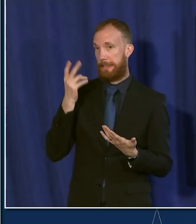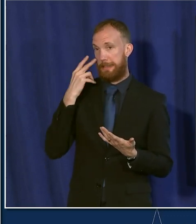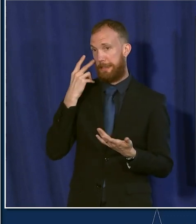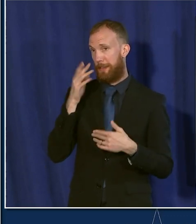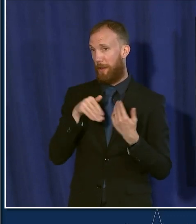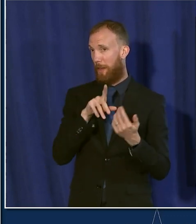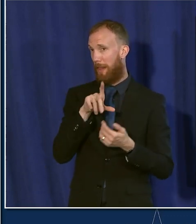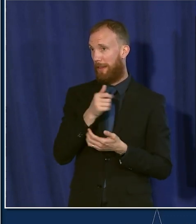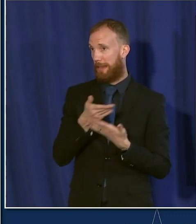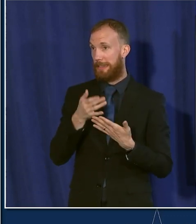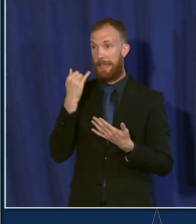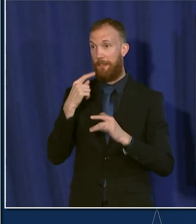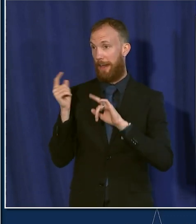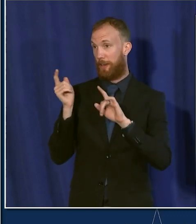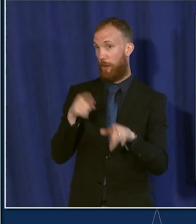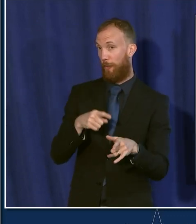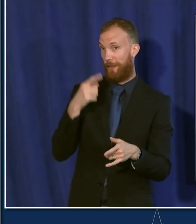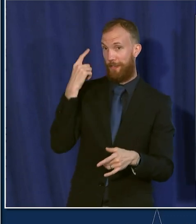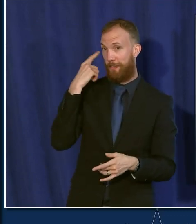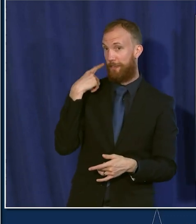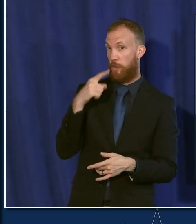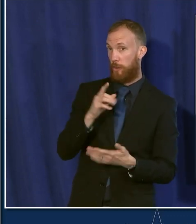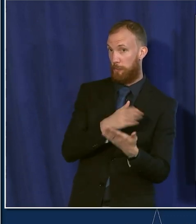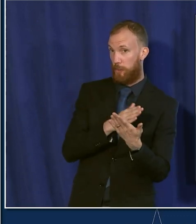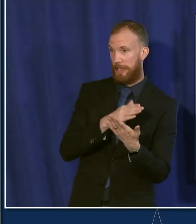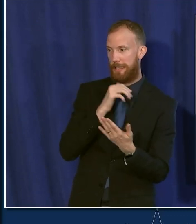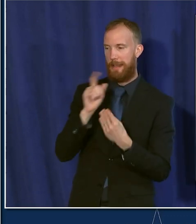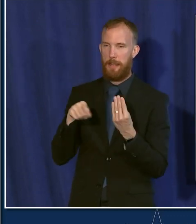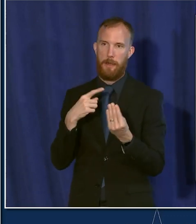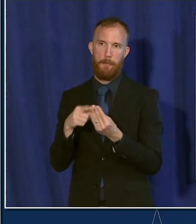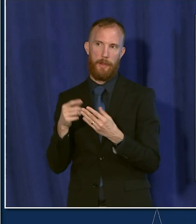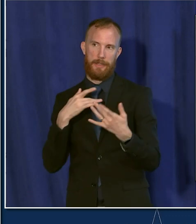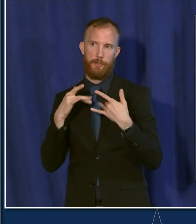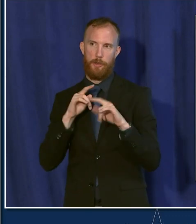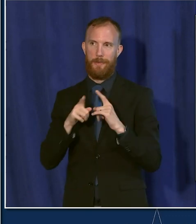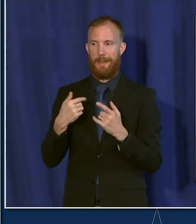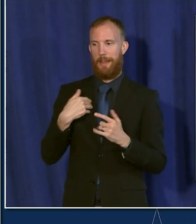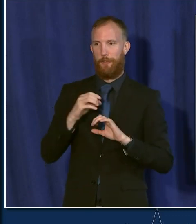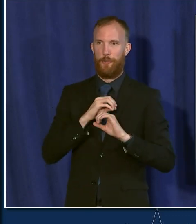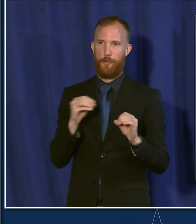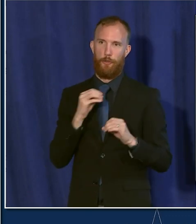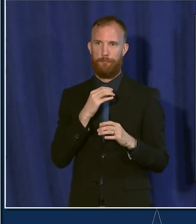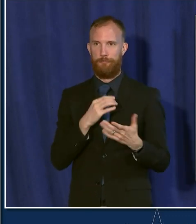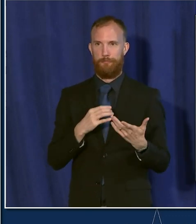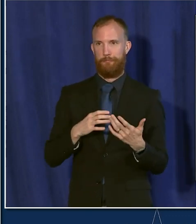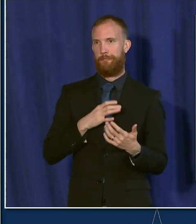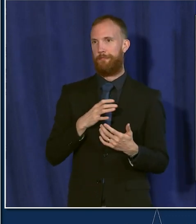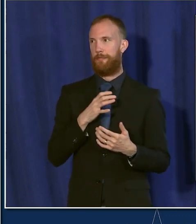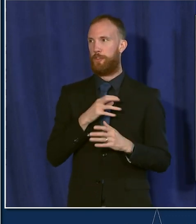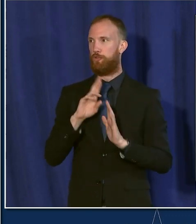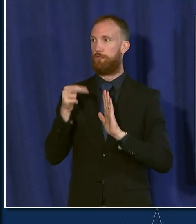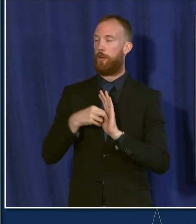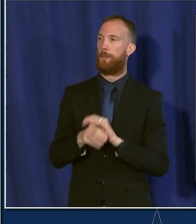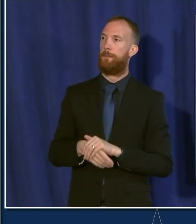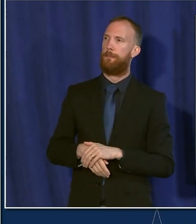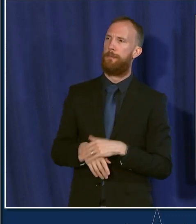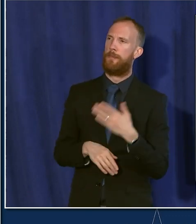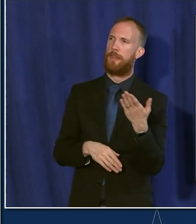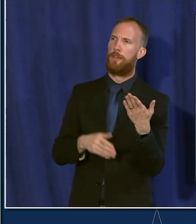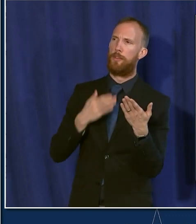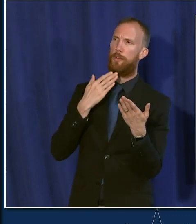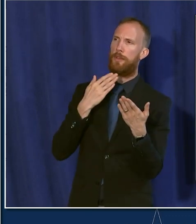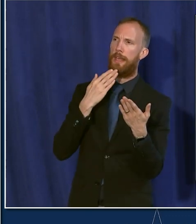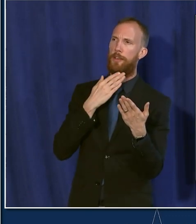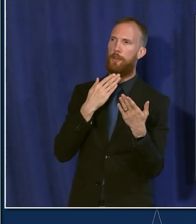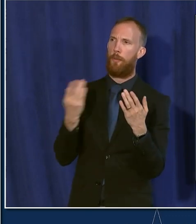go, it's because I love the music. It's not because I have any particular concern. I don't have any official role, though, at Lolla. Thank you, Dr. Arwady. So just going back to